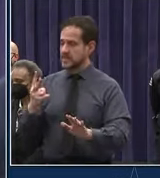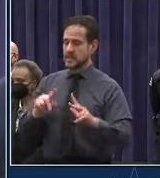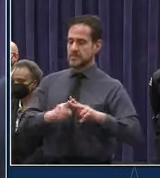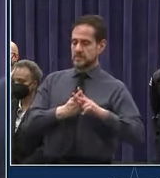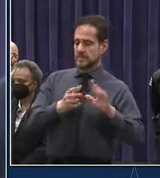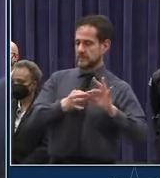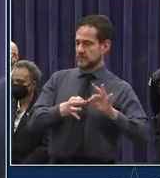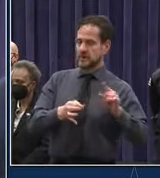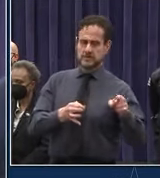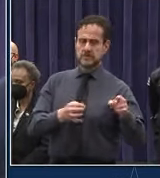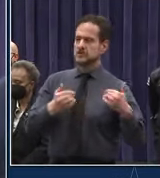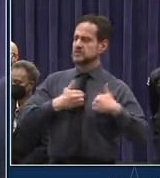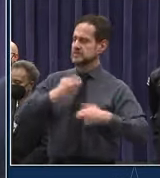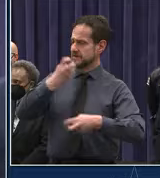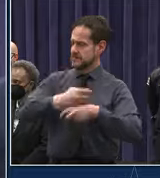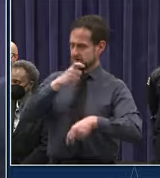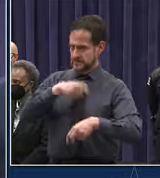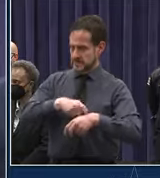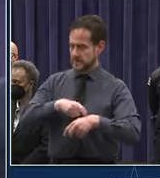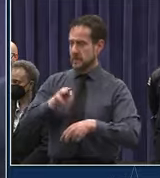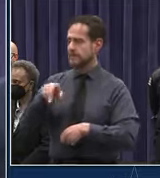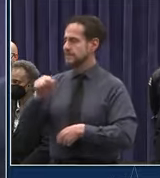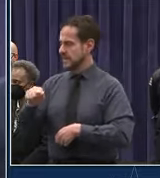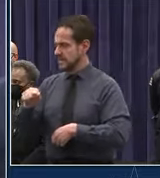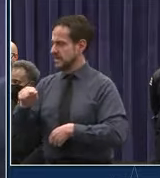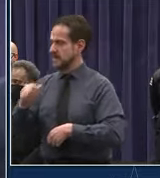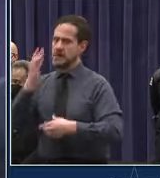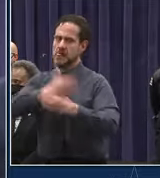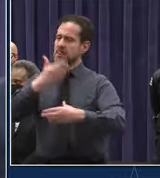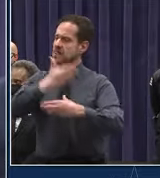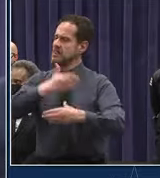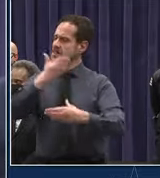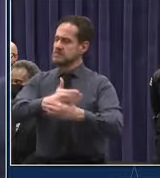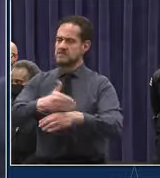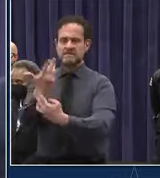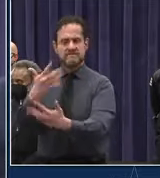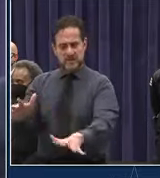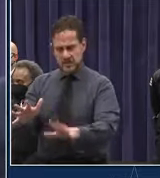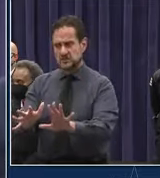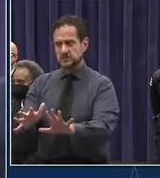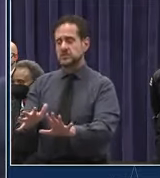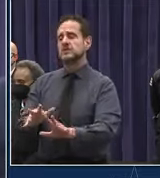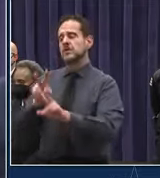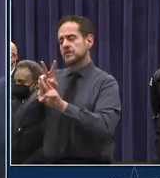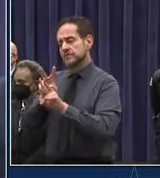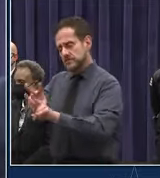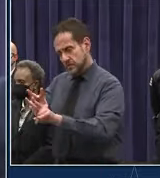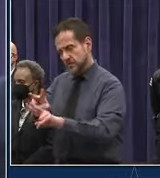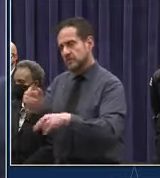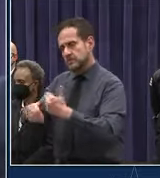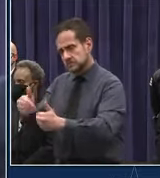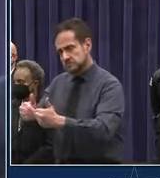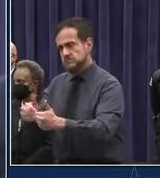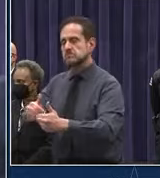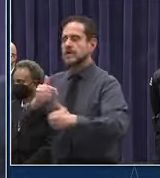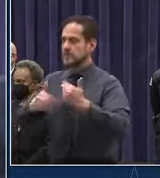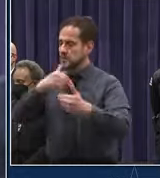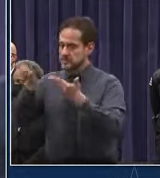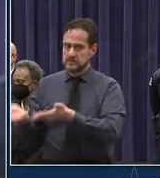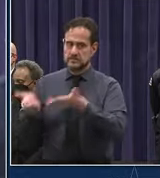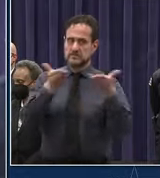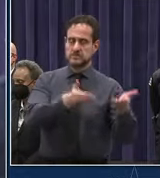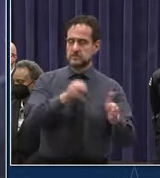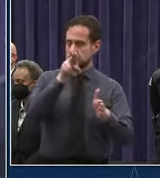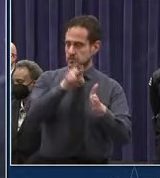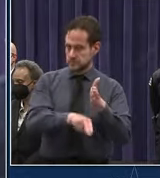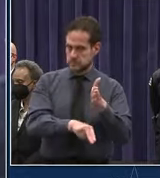It's been a tough road, and please, as the funeral happens here, as the process of transition to Mexico, please give the